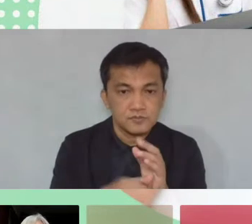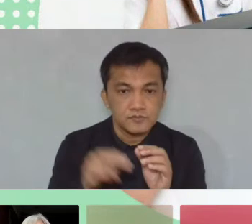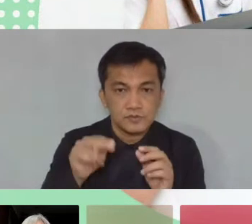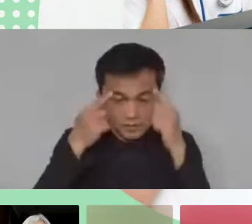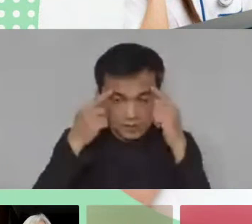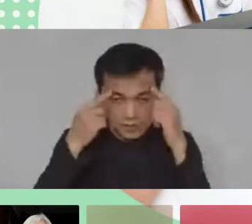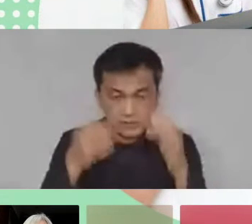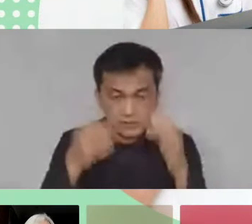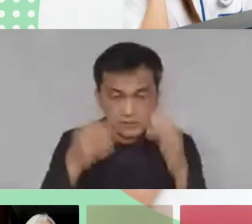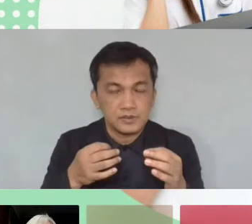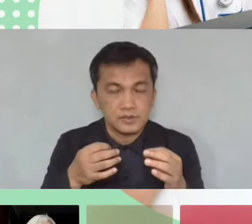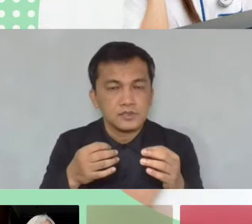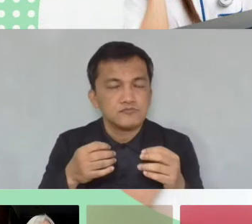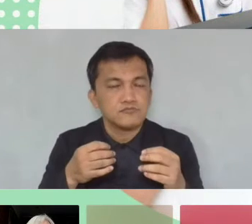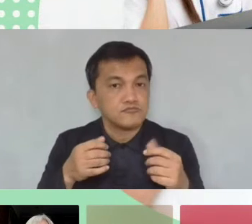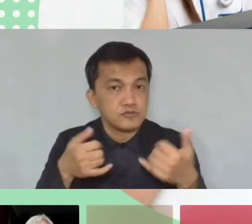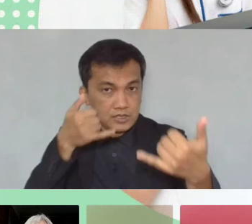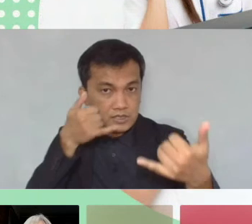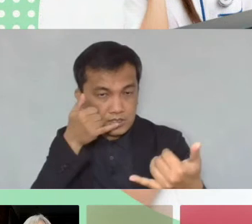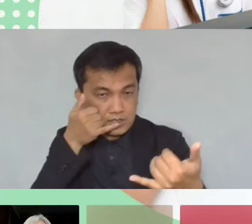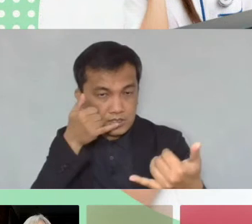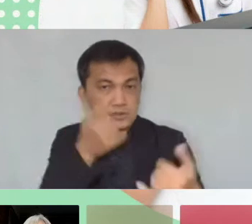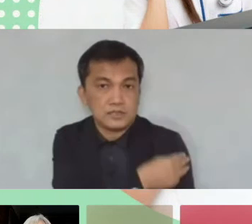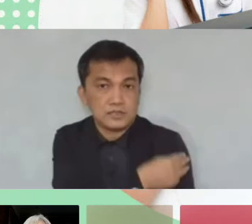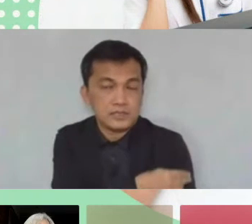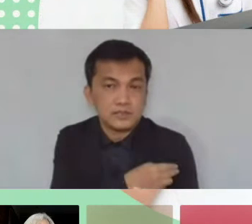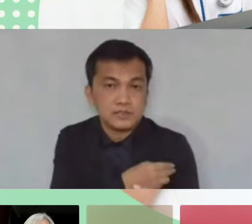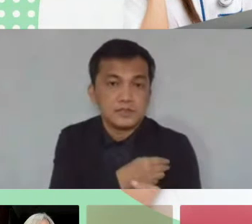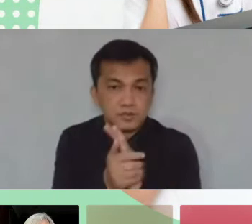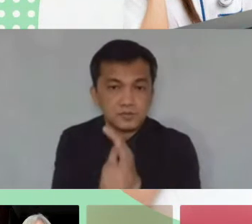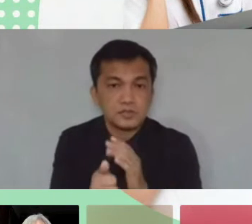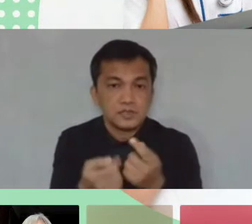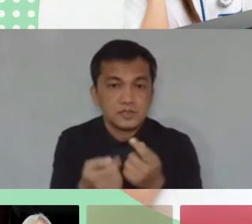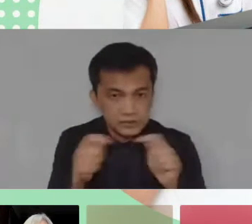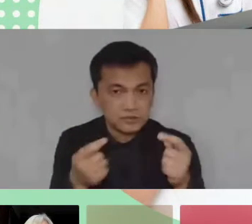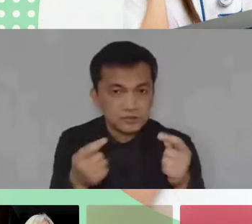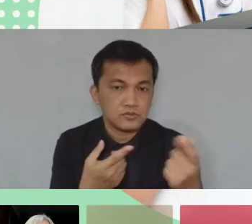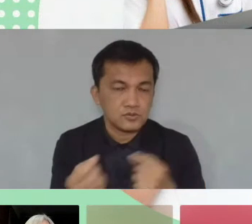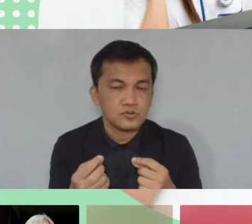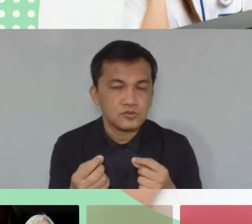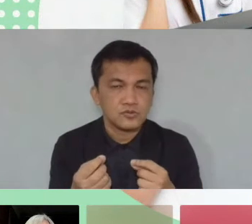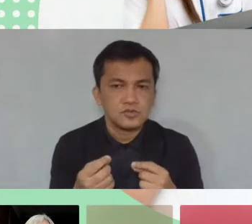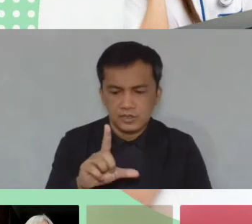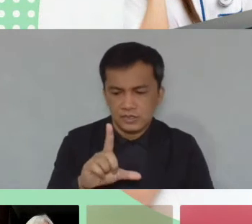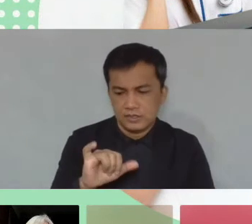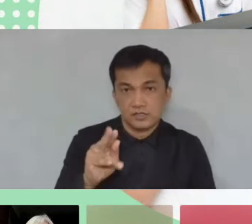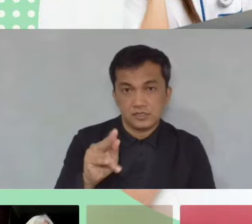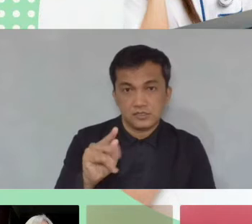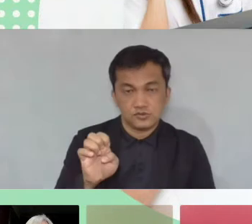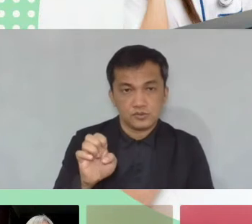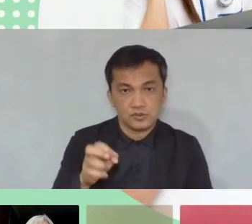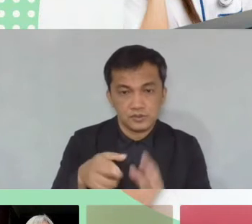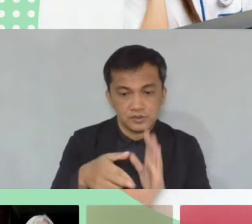we need to determine telehealth competencies. And in our MIU guidance document, we tried to do a literature review